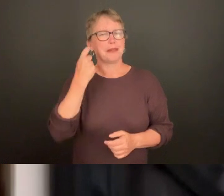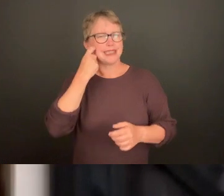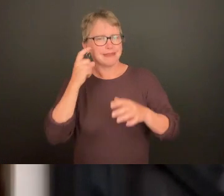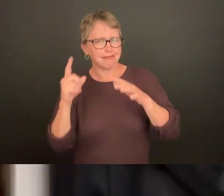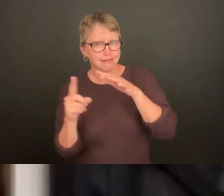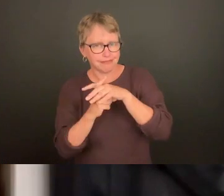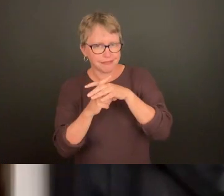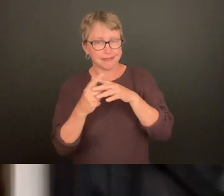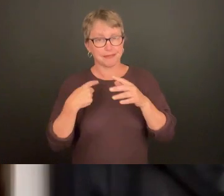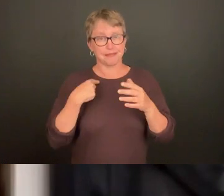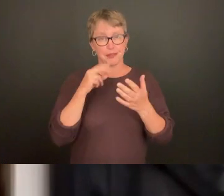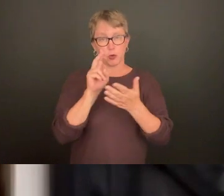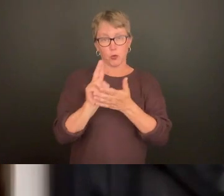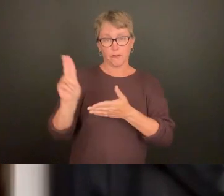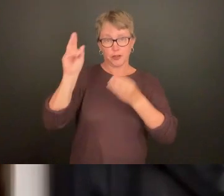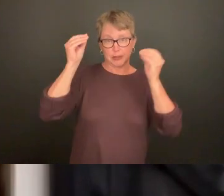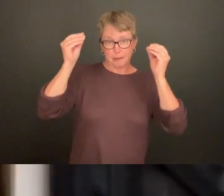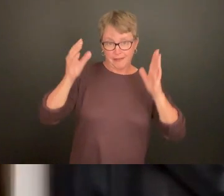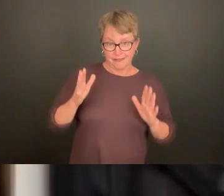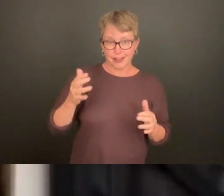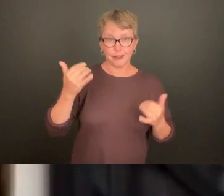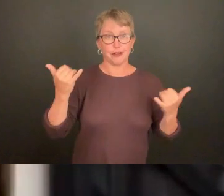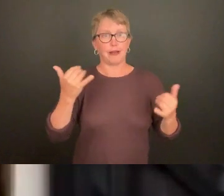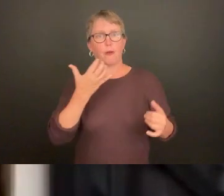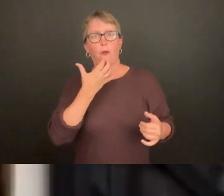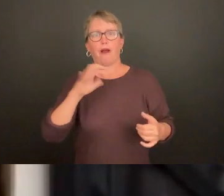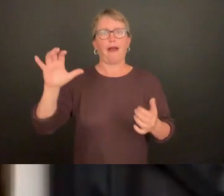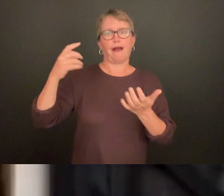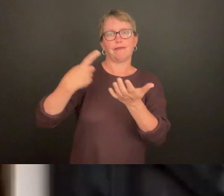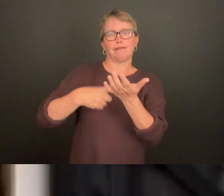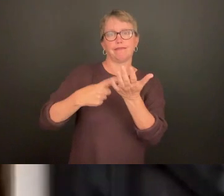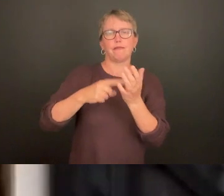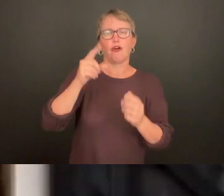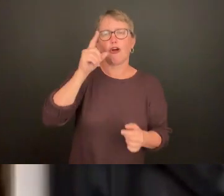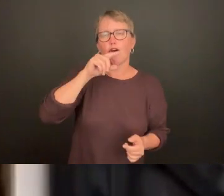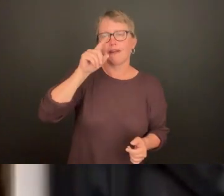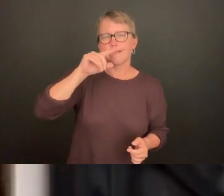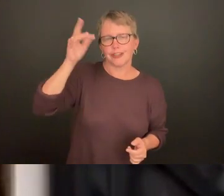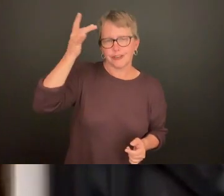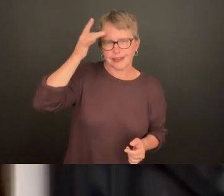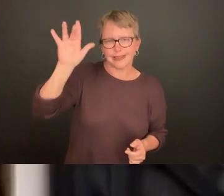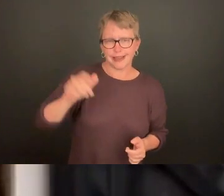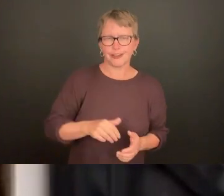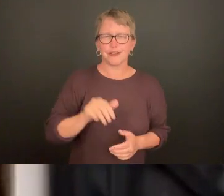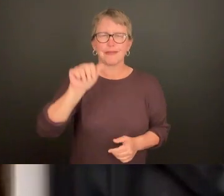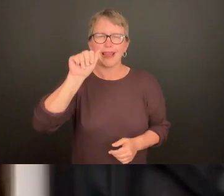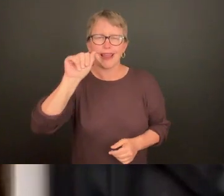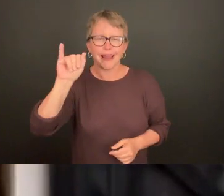say a little prayer as a friend of mine who was a spinal cord injured individual